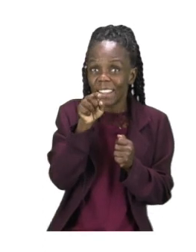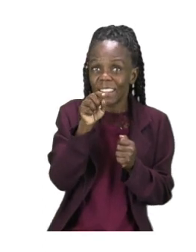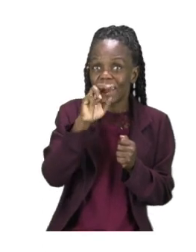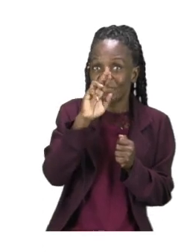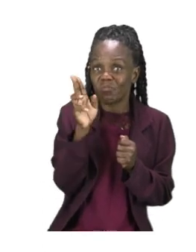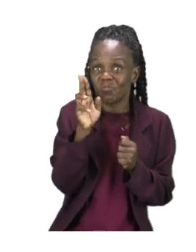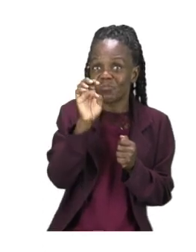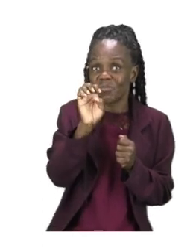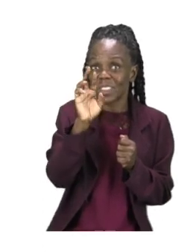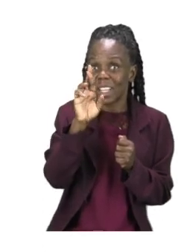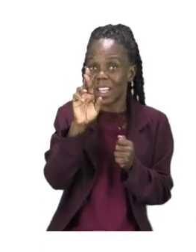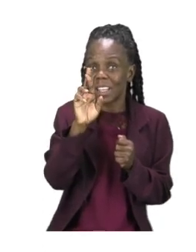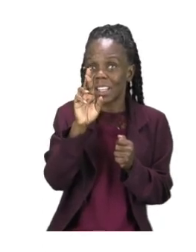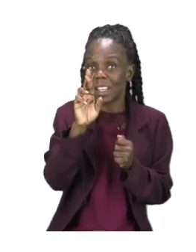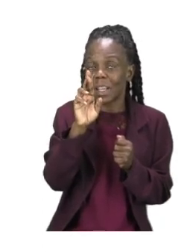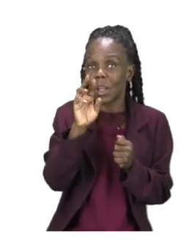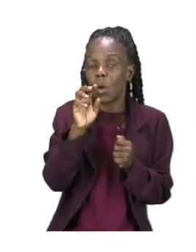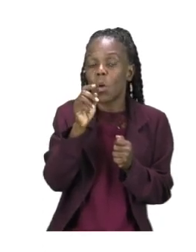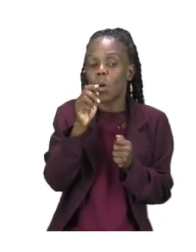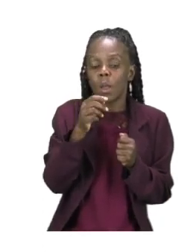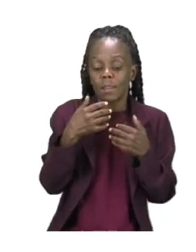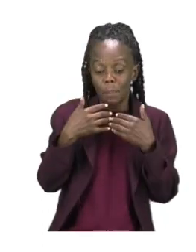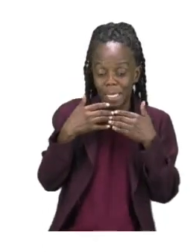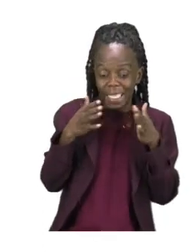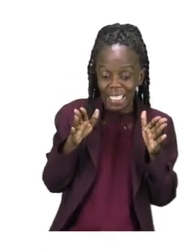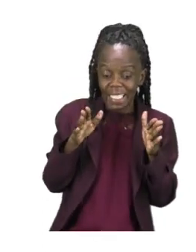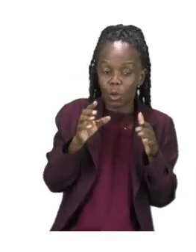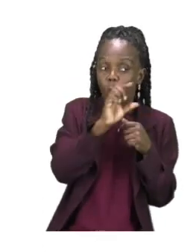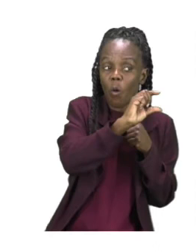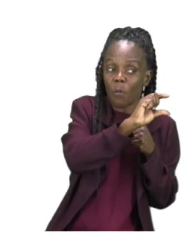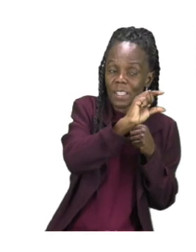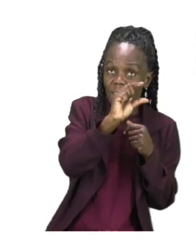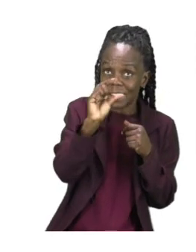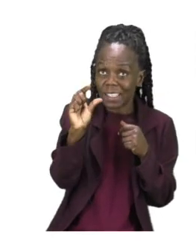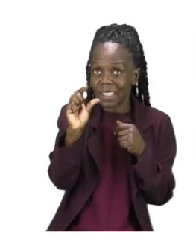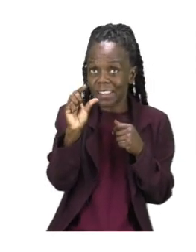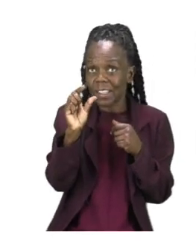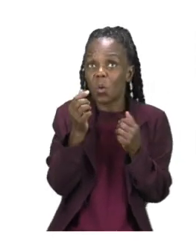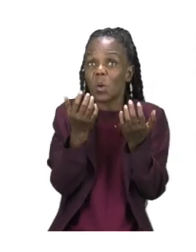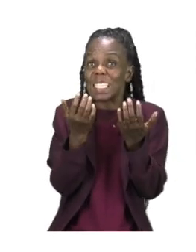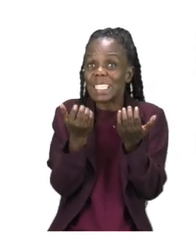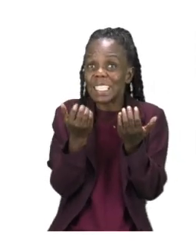So write the word her with the capital letter.